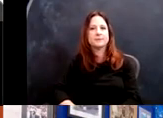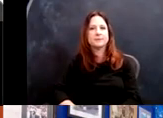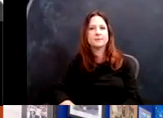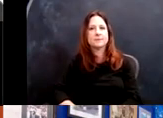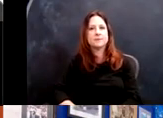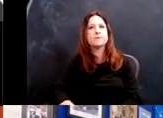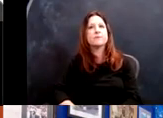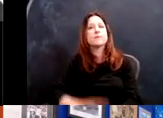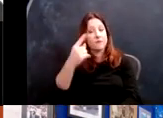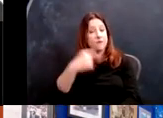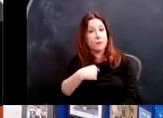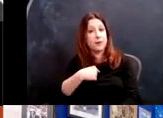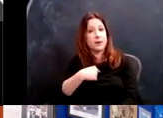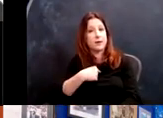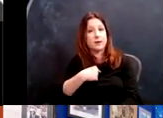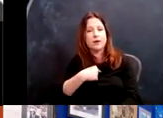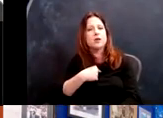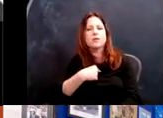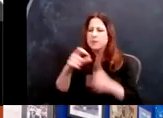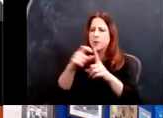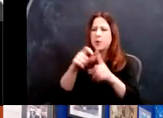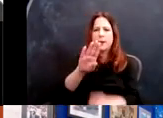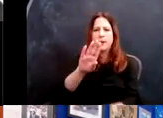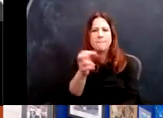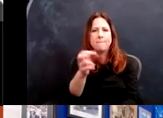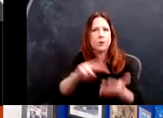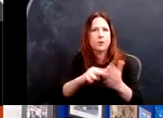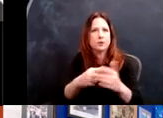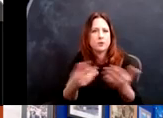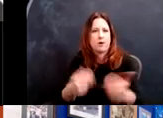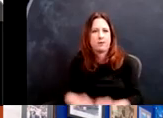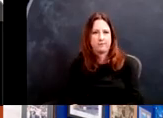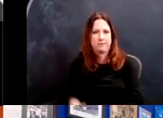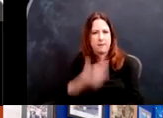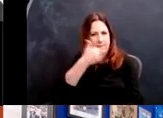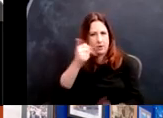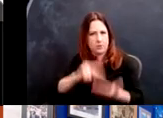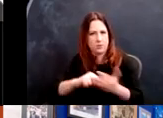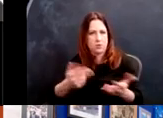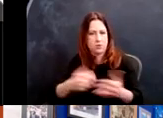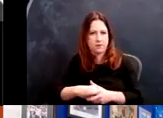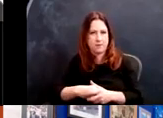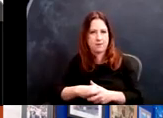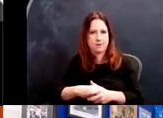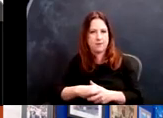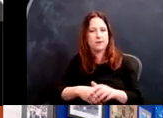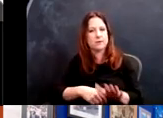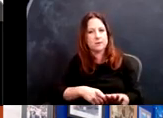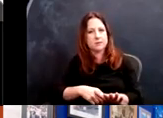know, how are you defining better, right? I like to define better as, are we helping